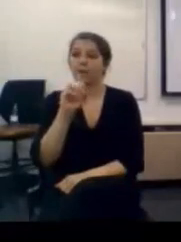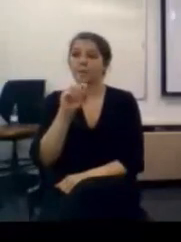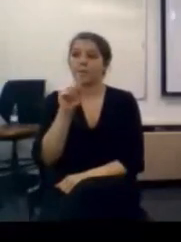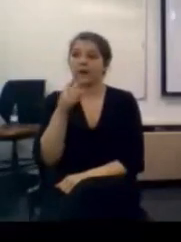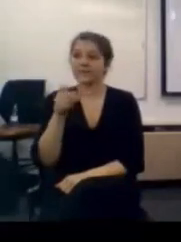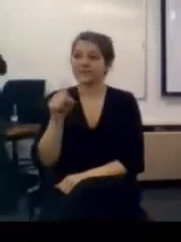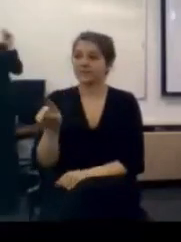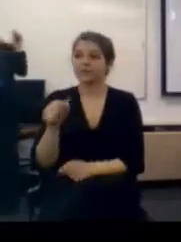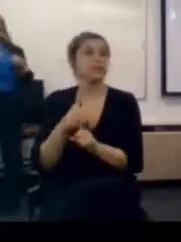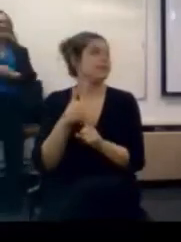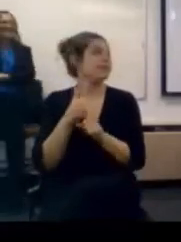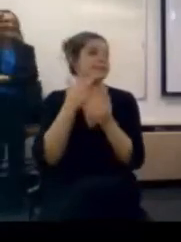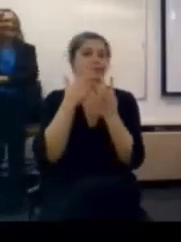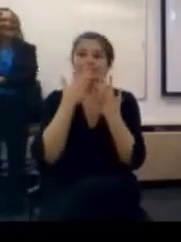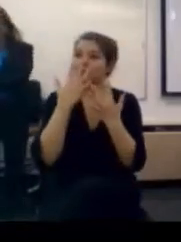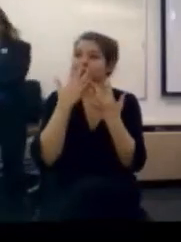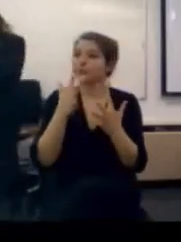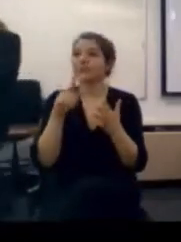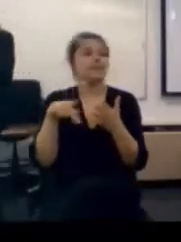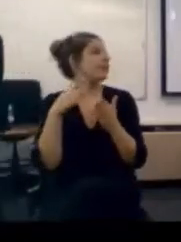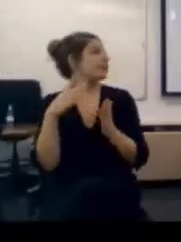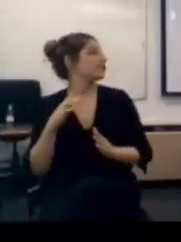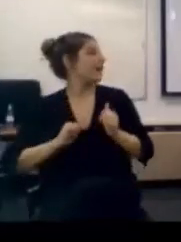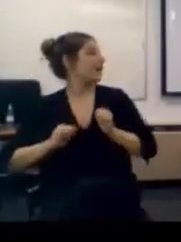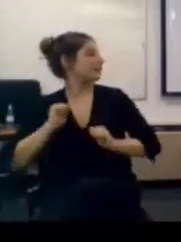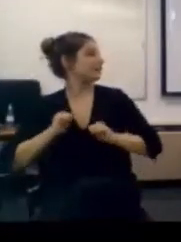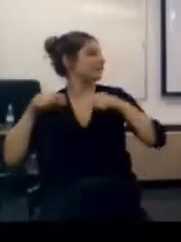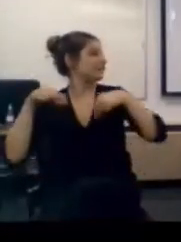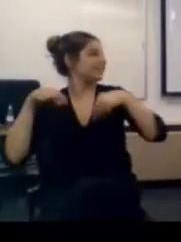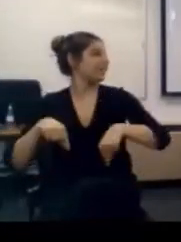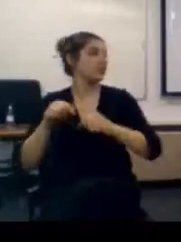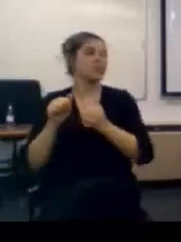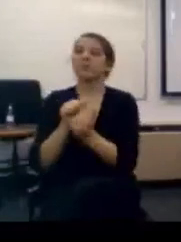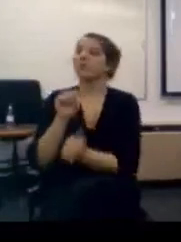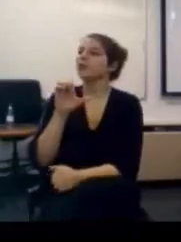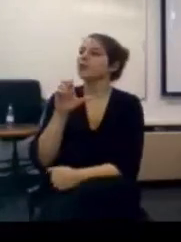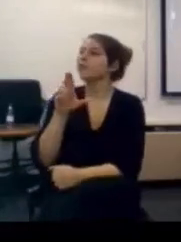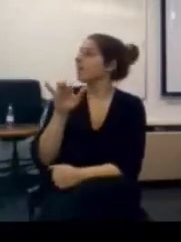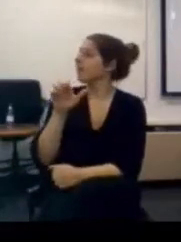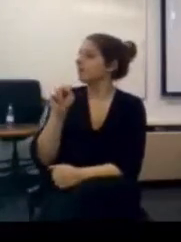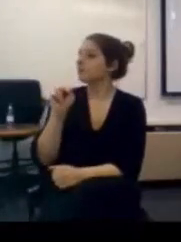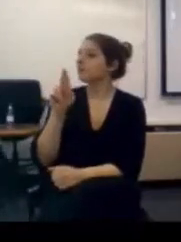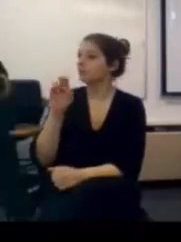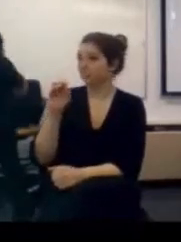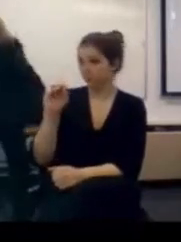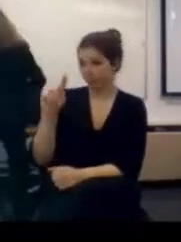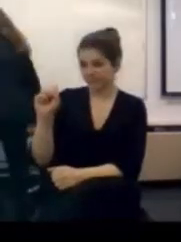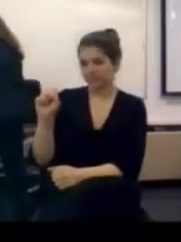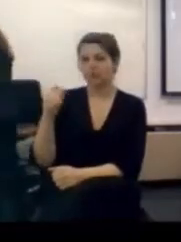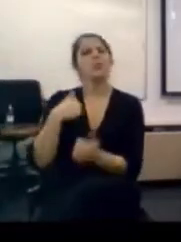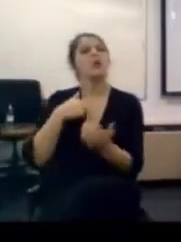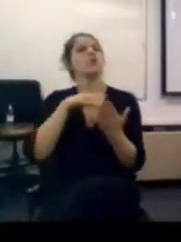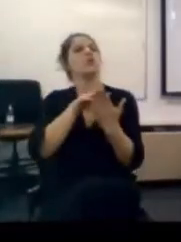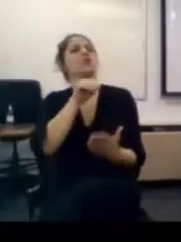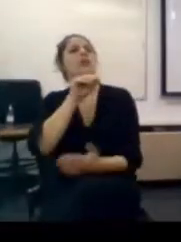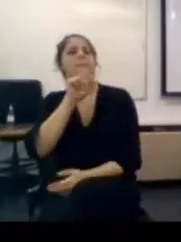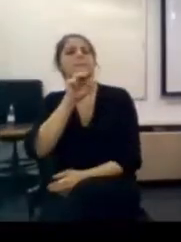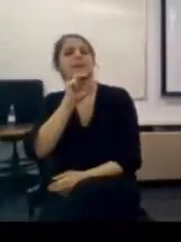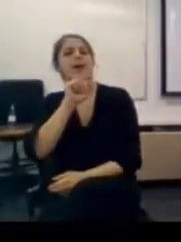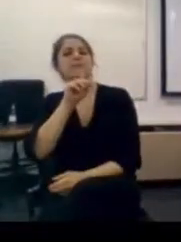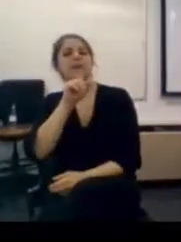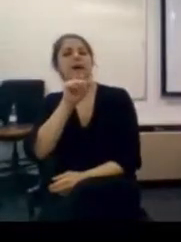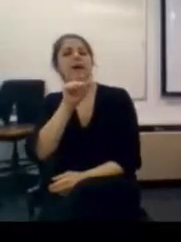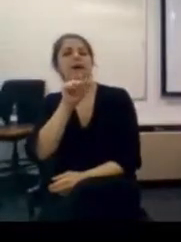Amanda Lopez, who is a singer, dancer, actress here in New York City with Cuban roots. We learned